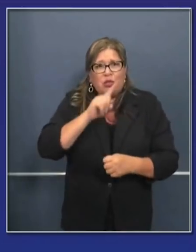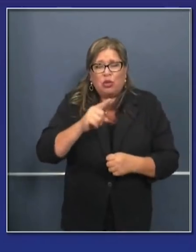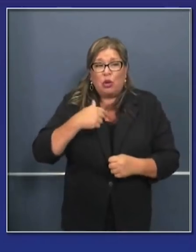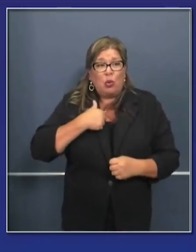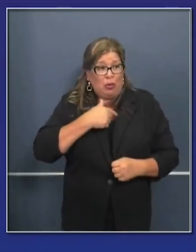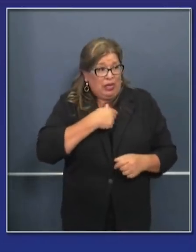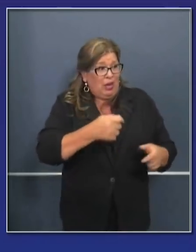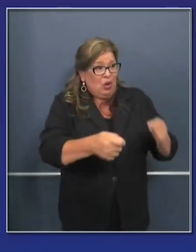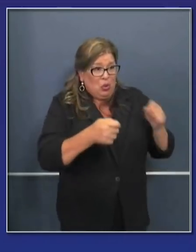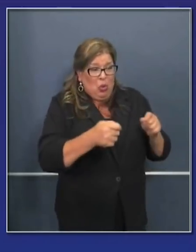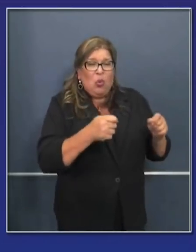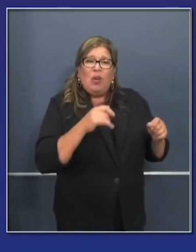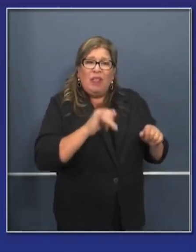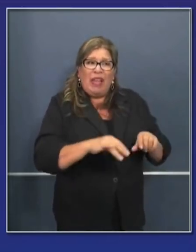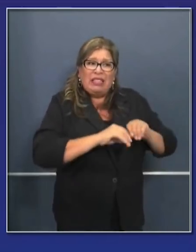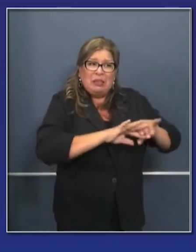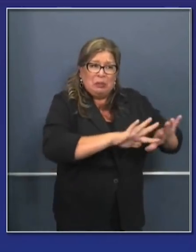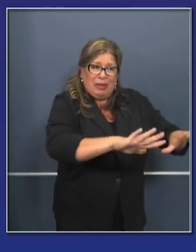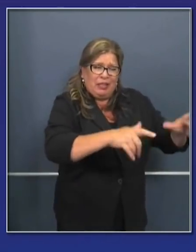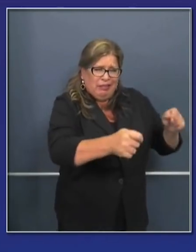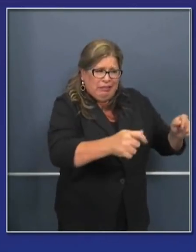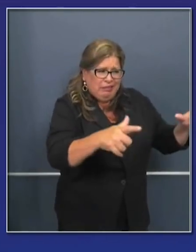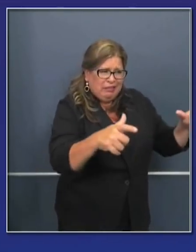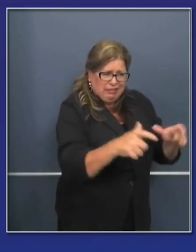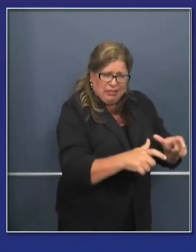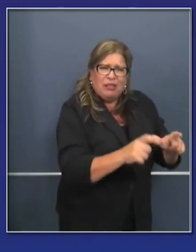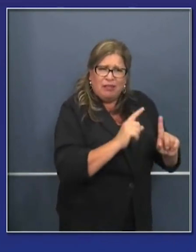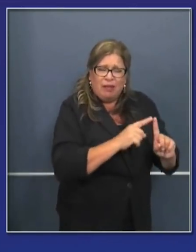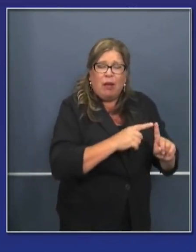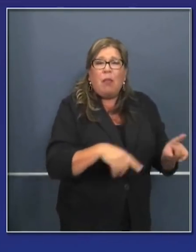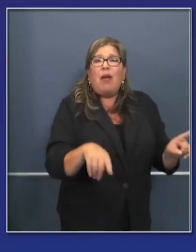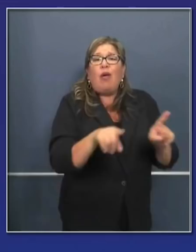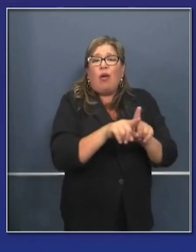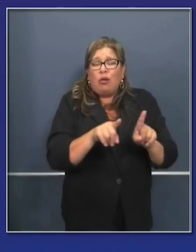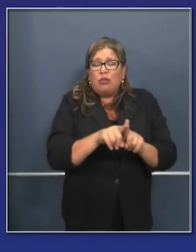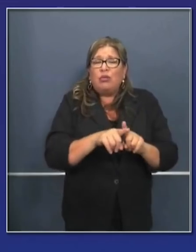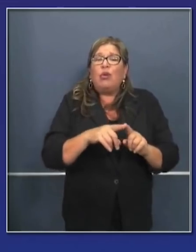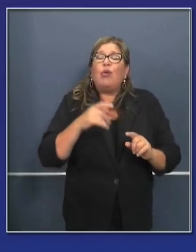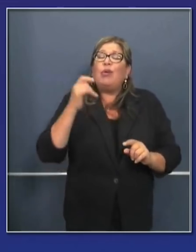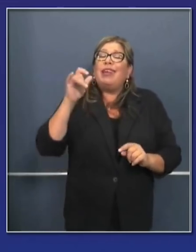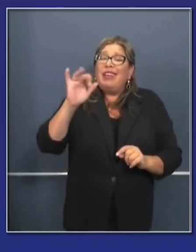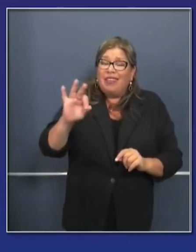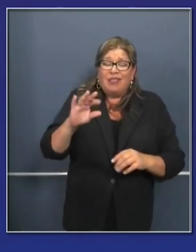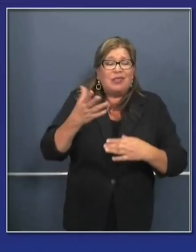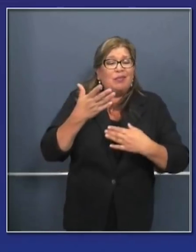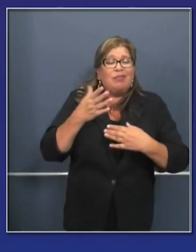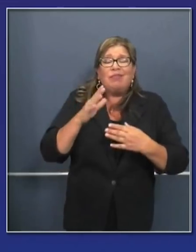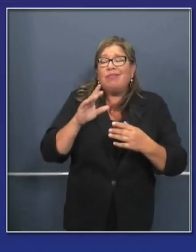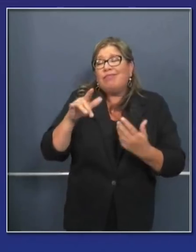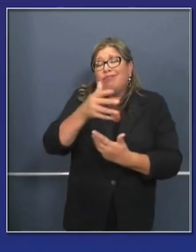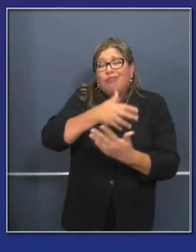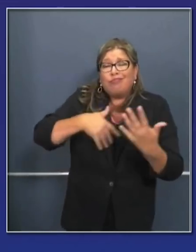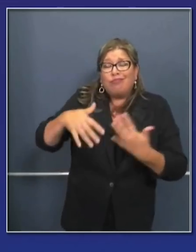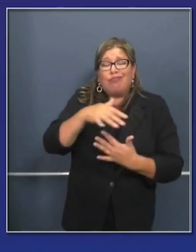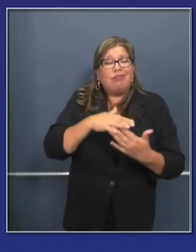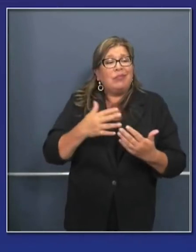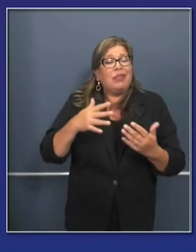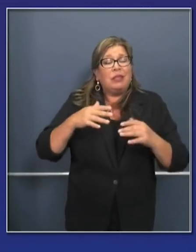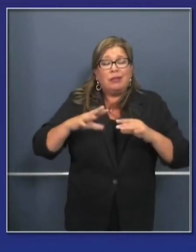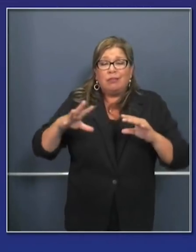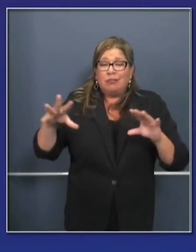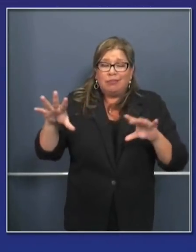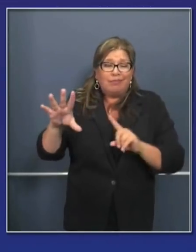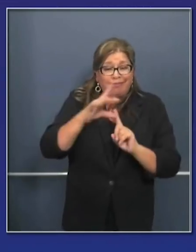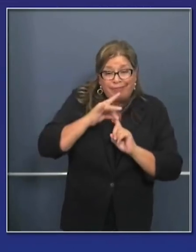mitigation, but addressing the reopening of economy where people are mixing, and the likelihood will continue that we'll see an increase in total